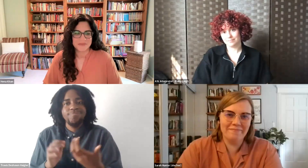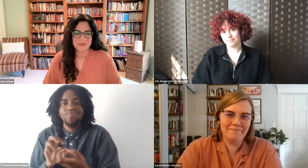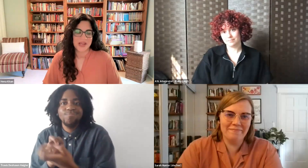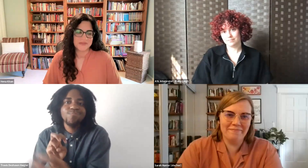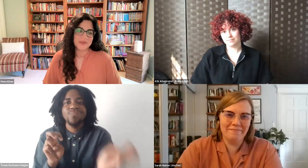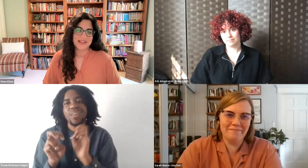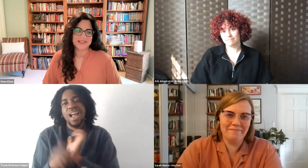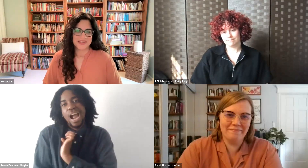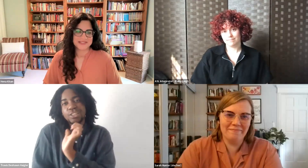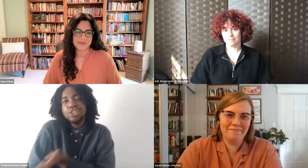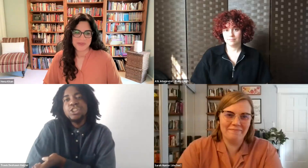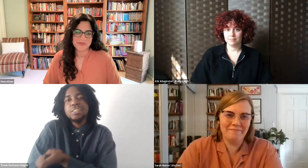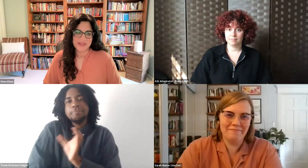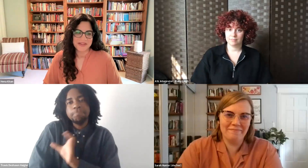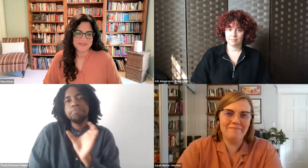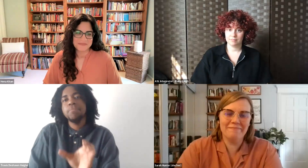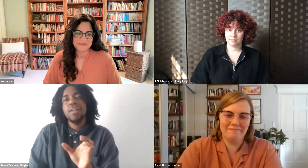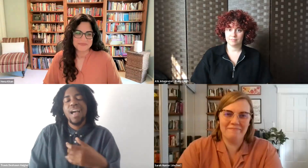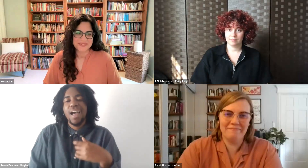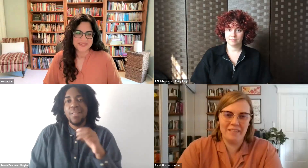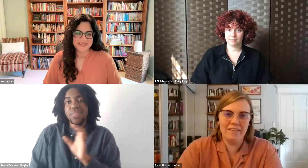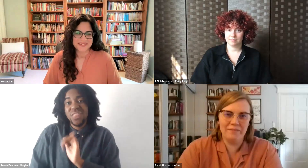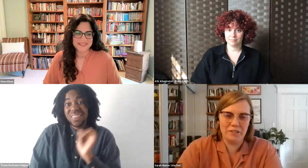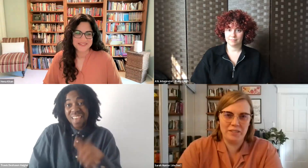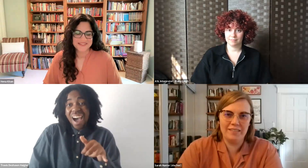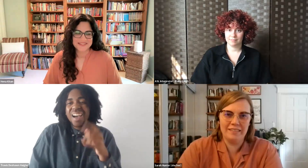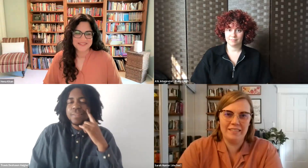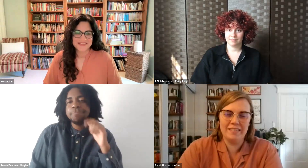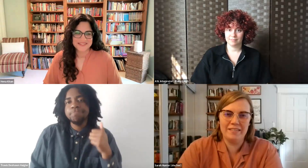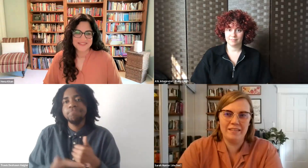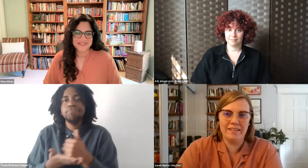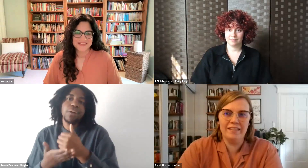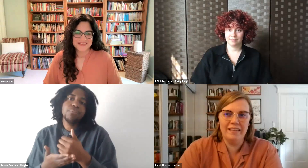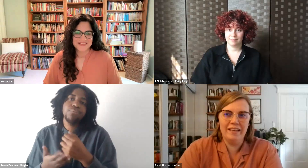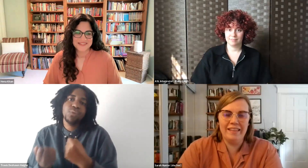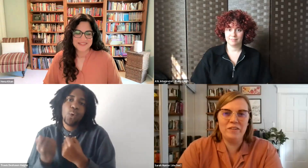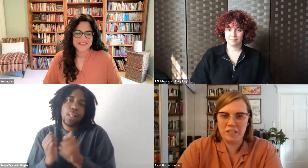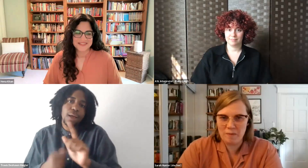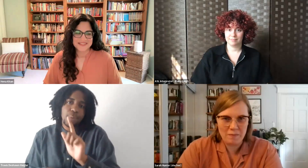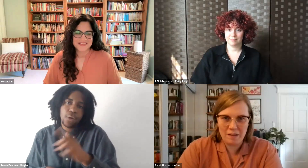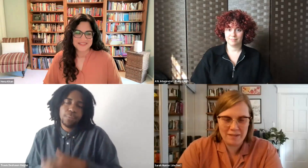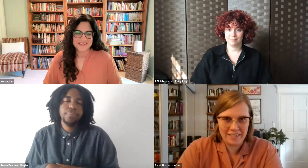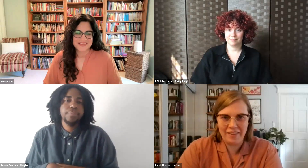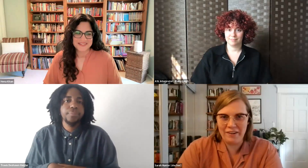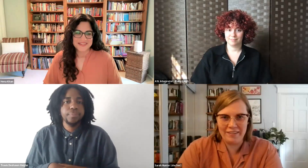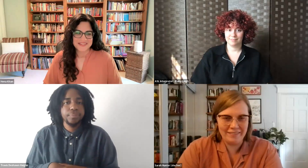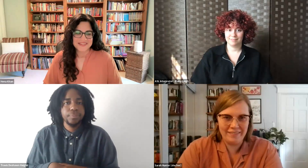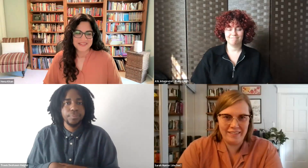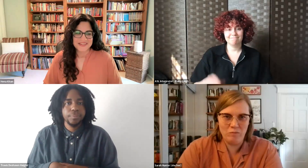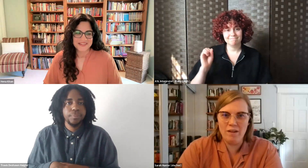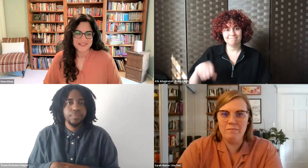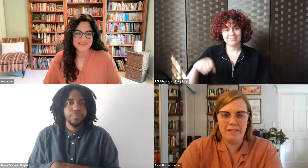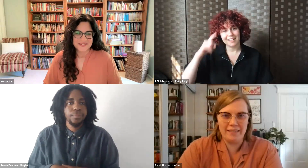is really what I like to think is keeping them alive. Yeah, for sure. The energy of people coming together